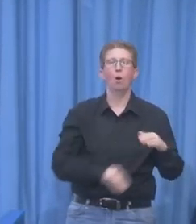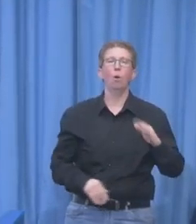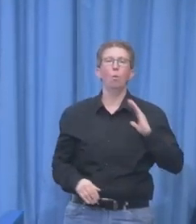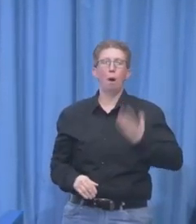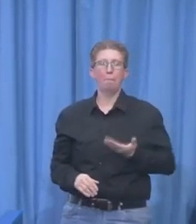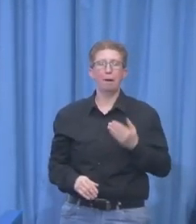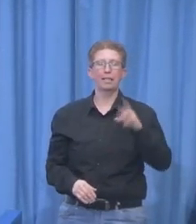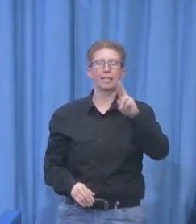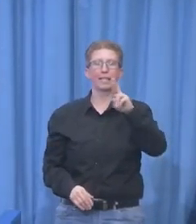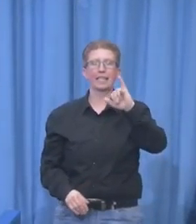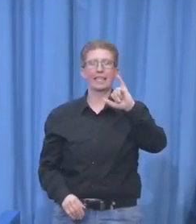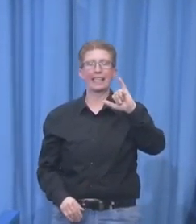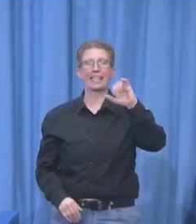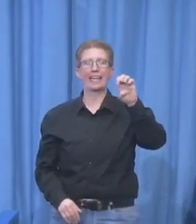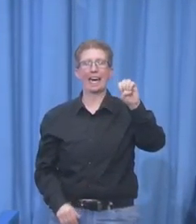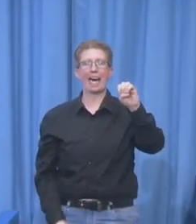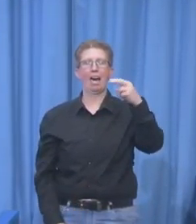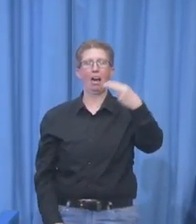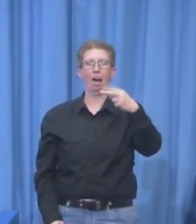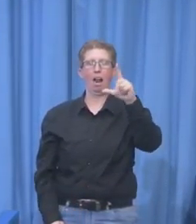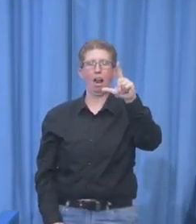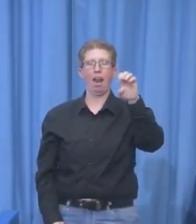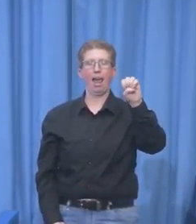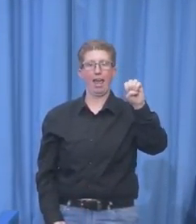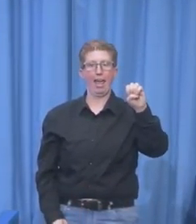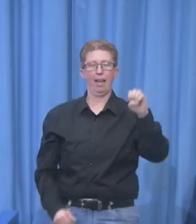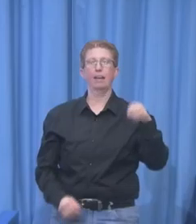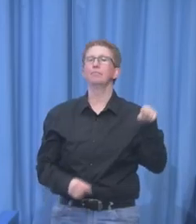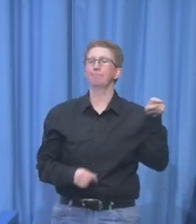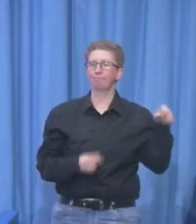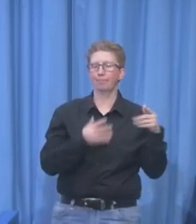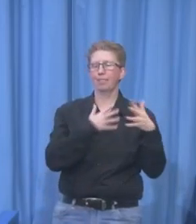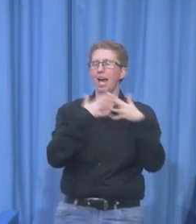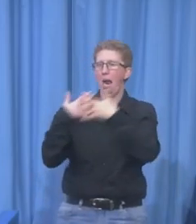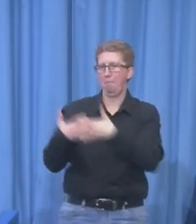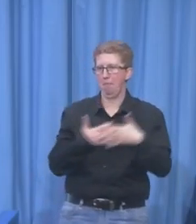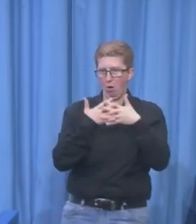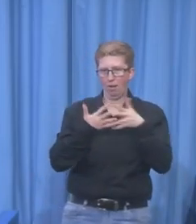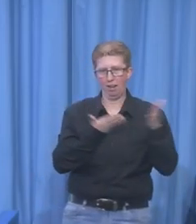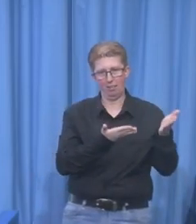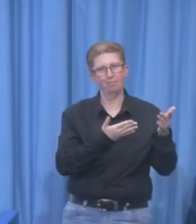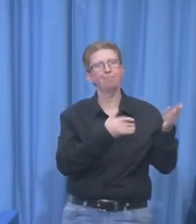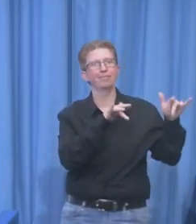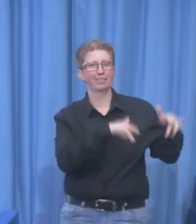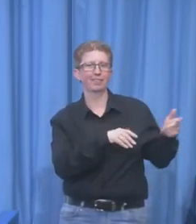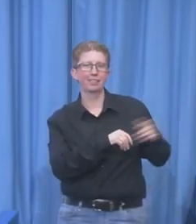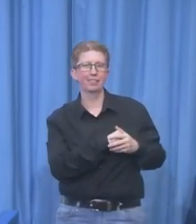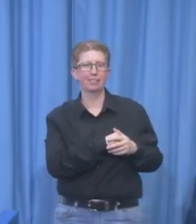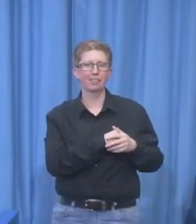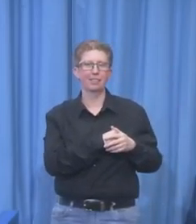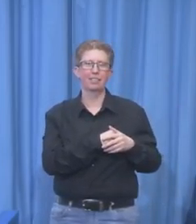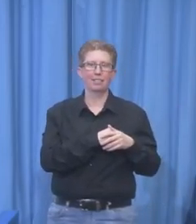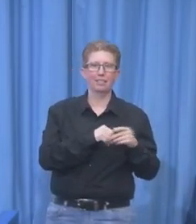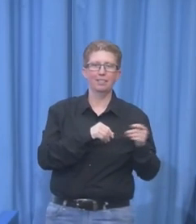Cincinnati, USA. You will also talk about the search project. And Laura Stokley